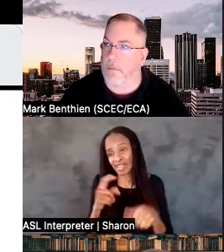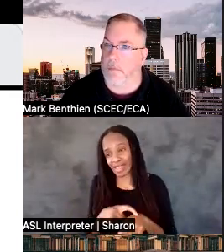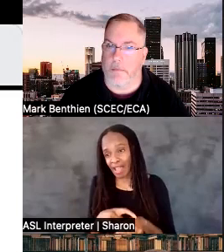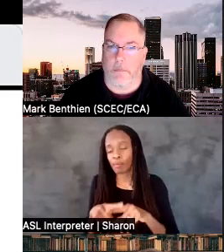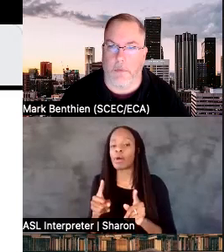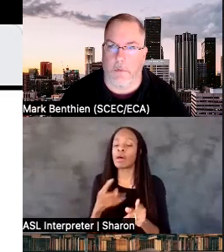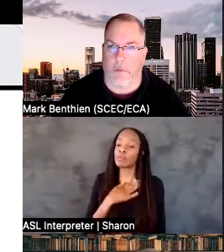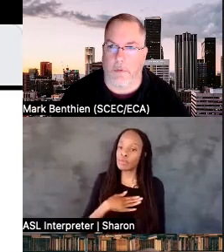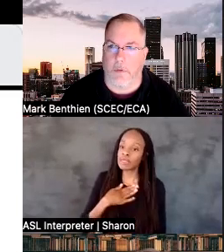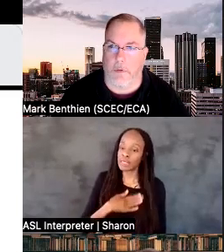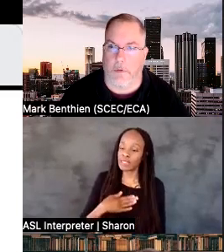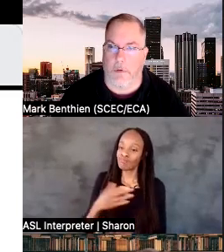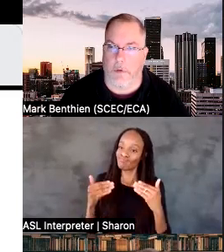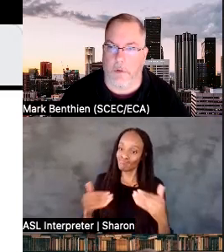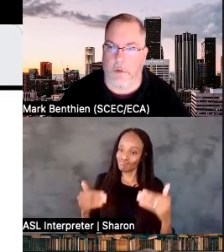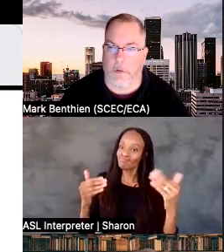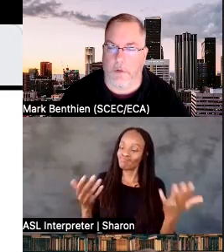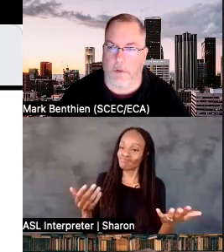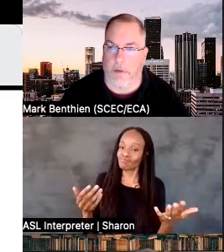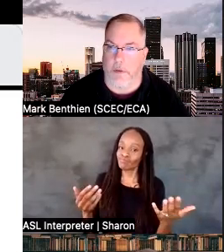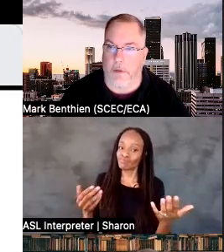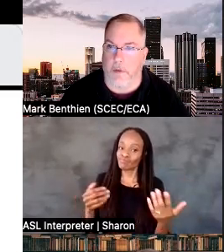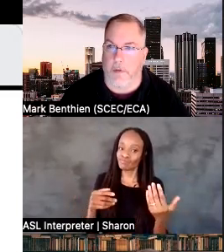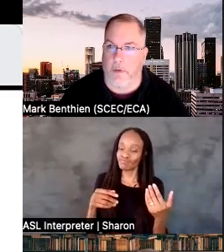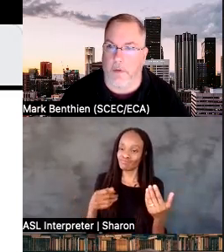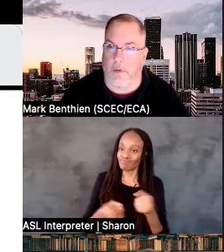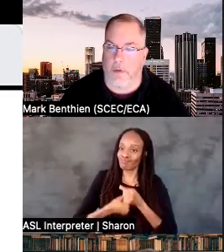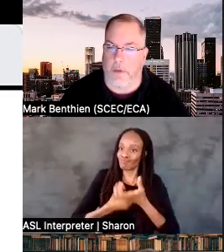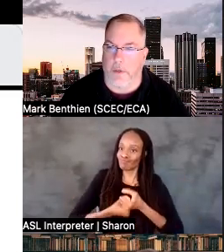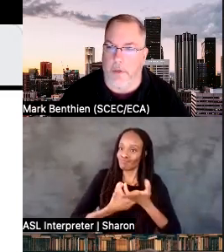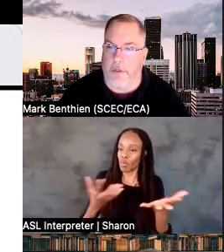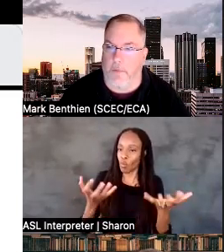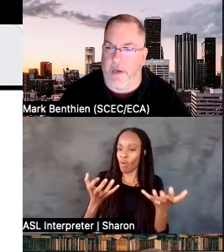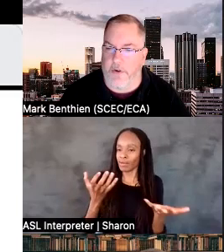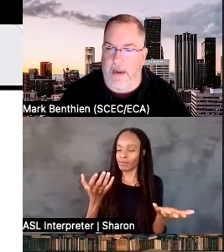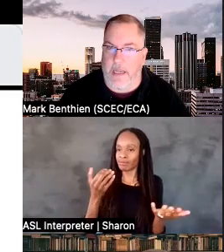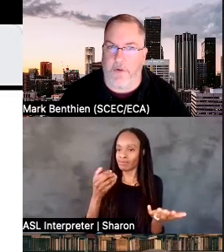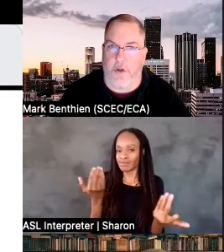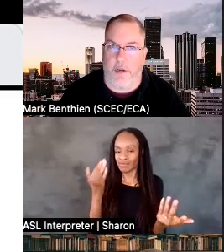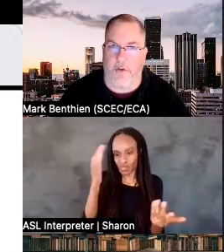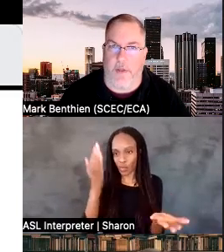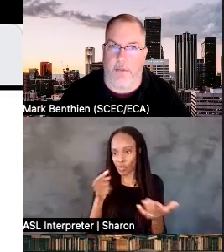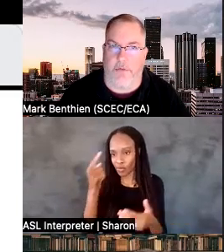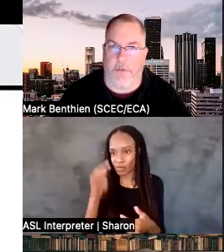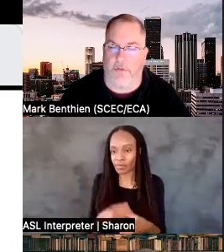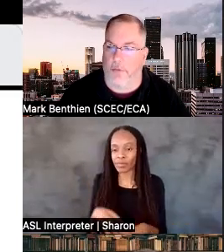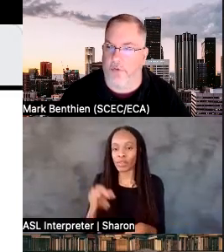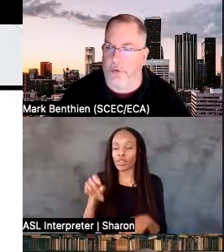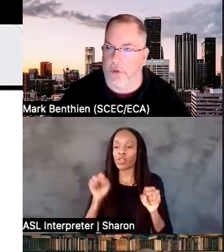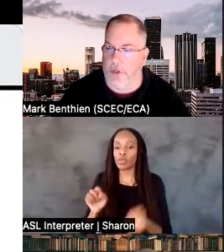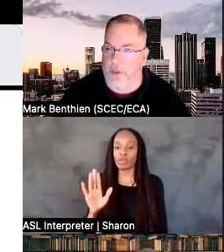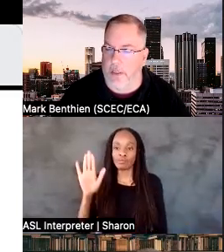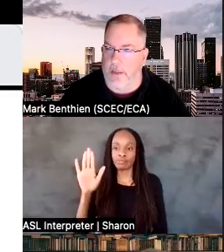be sure and let it and speak up, because we really want to hear from you. You can raise your hand if you know how to do that through the